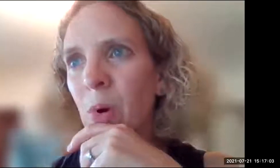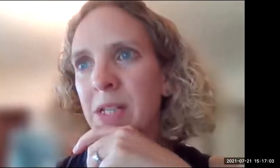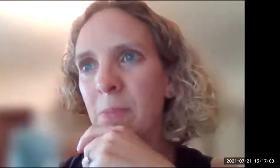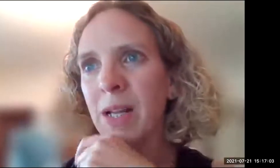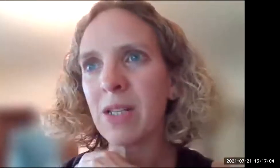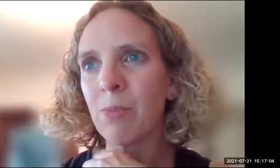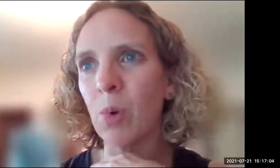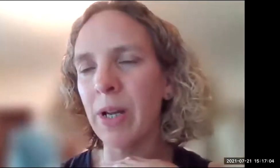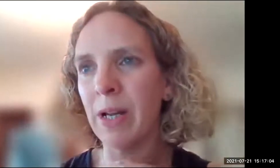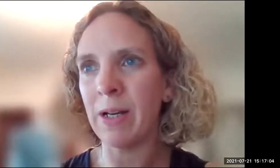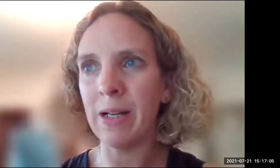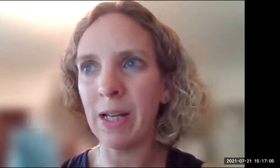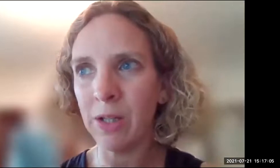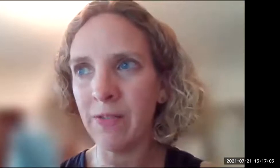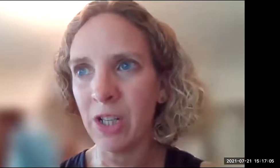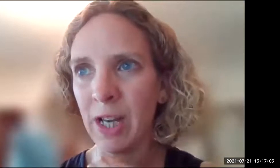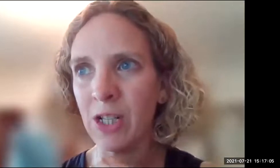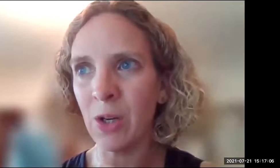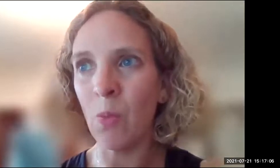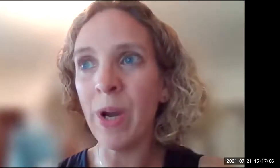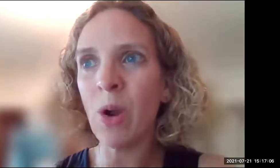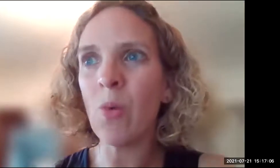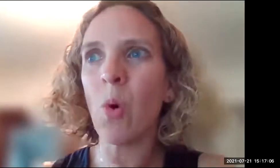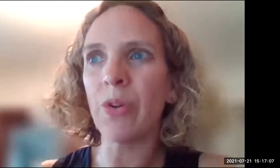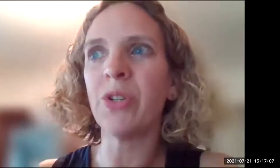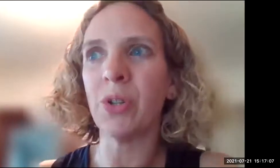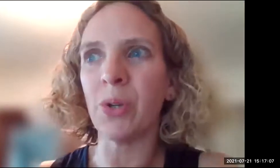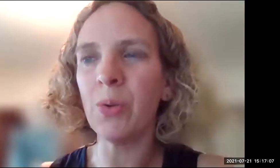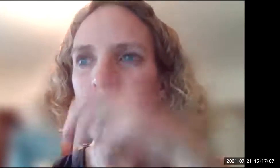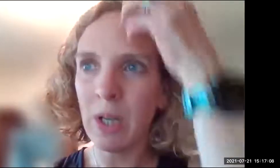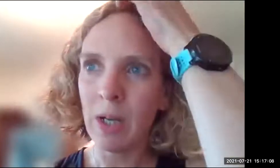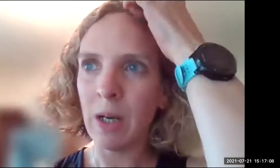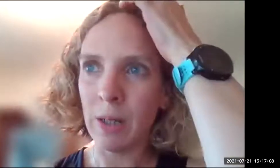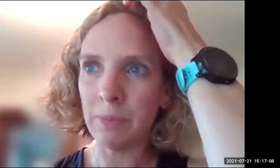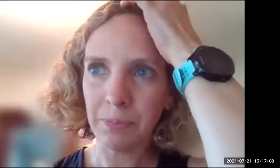so there are policies in place to support inclusive education, and we know what to do